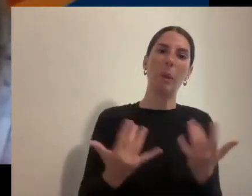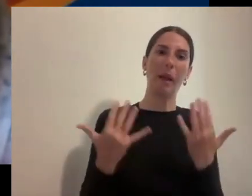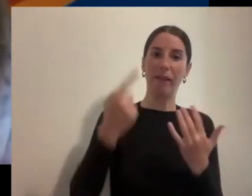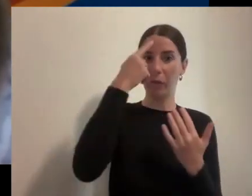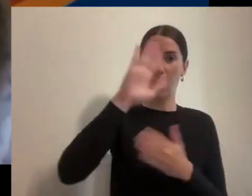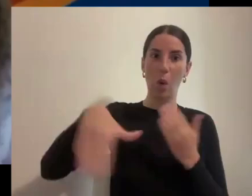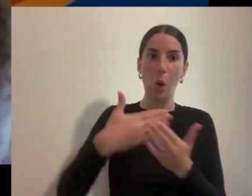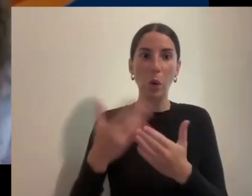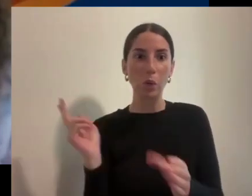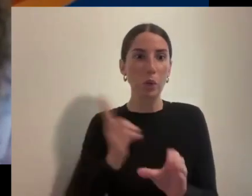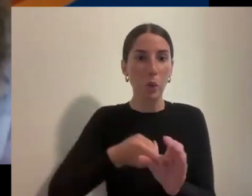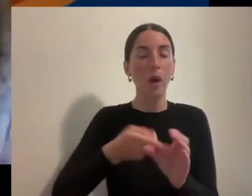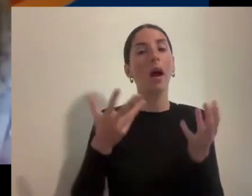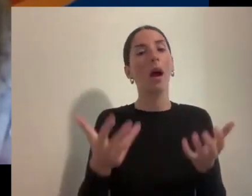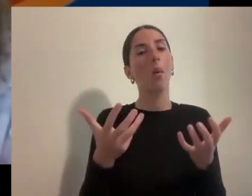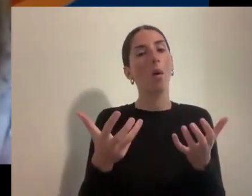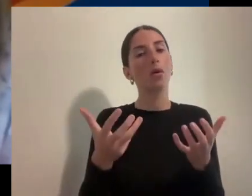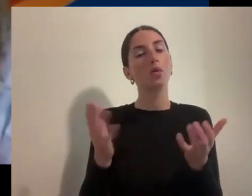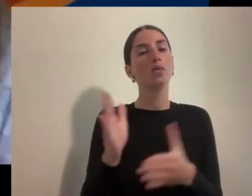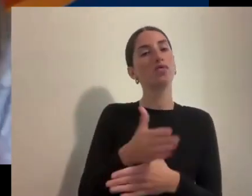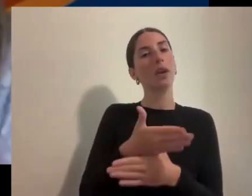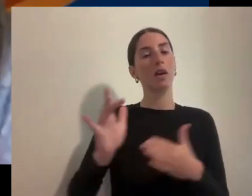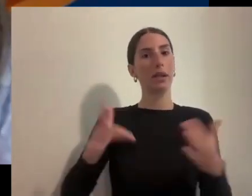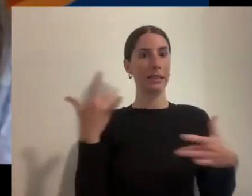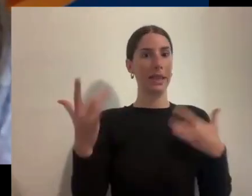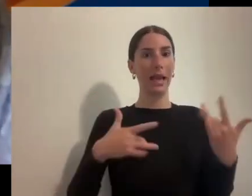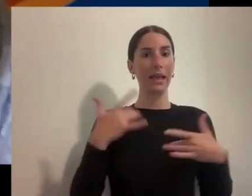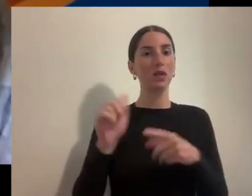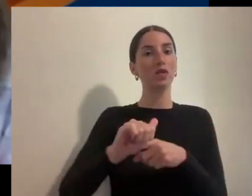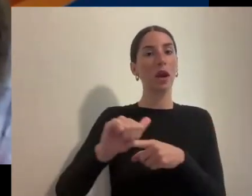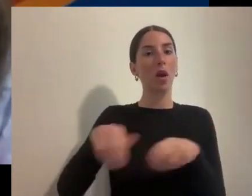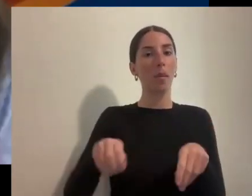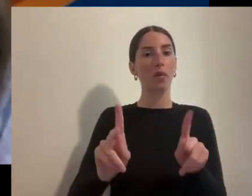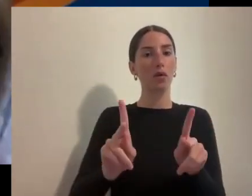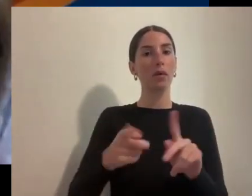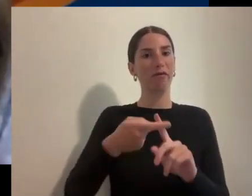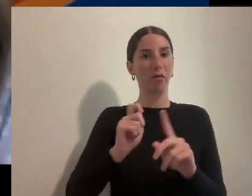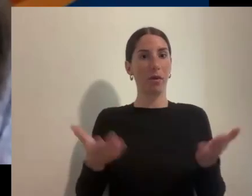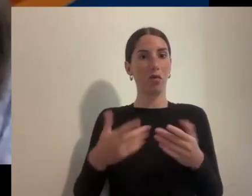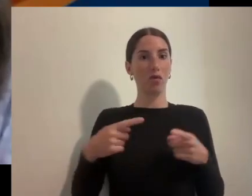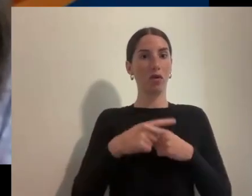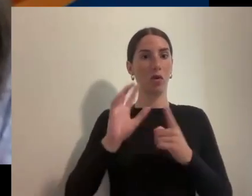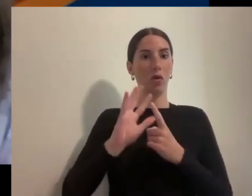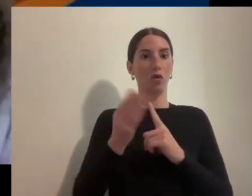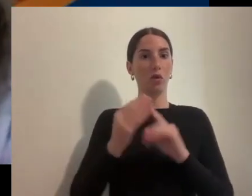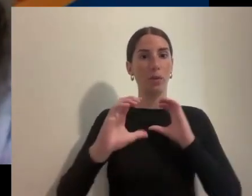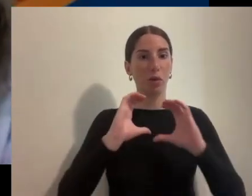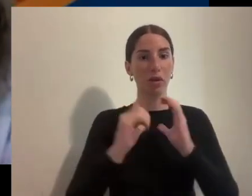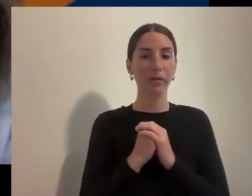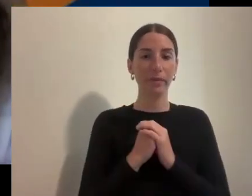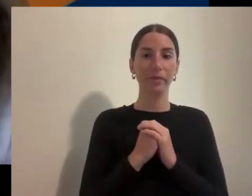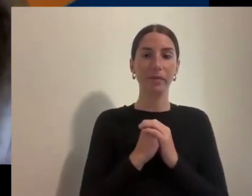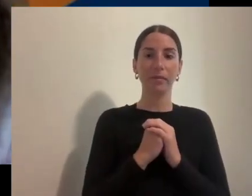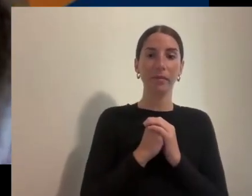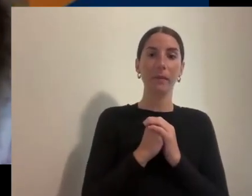online, I'd like to share some exciting upcoming training opportunities from cross-cultural communications. So